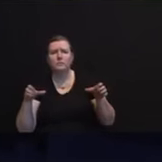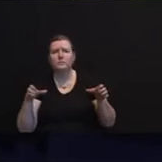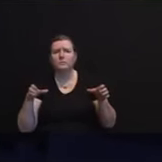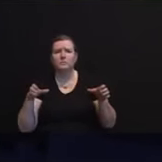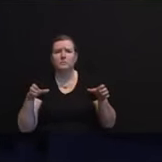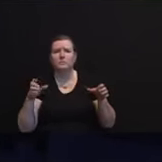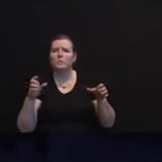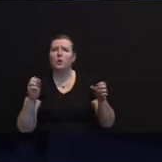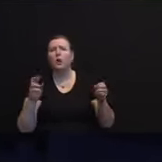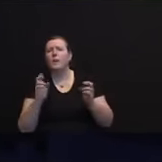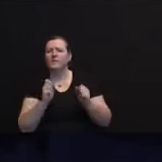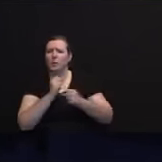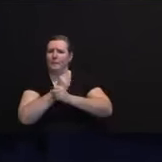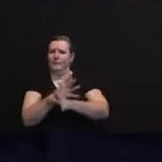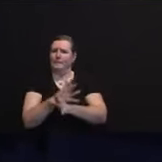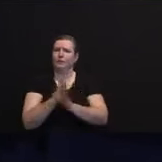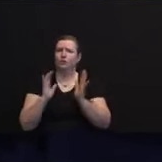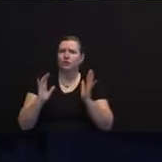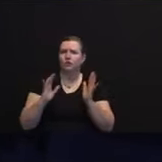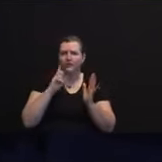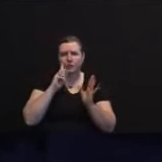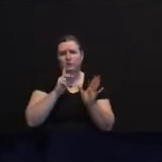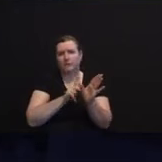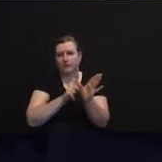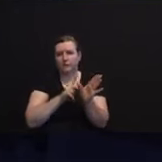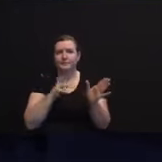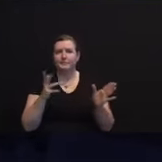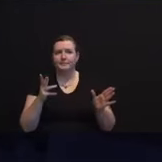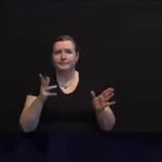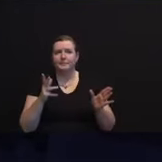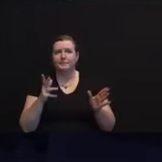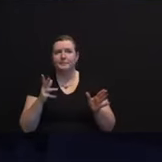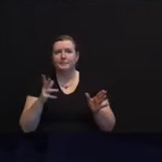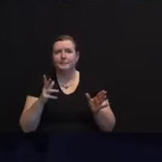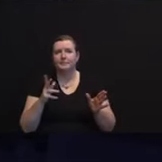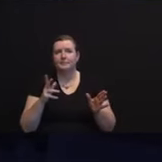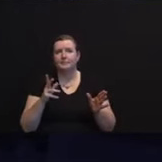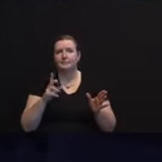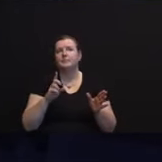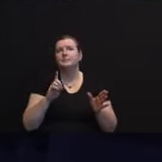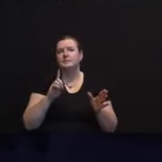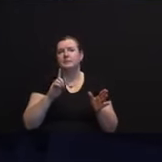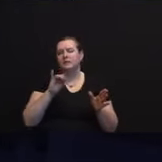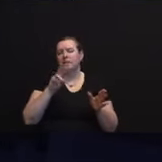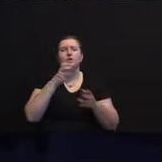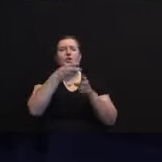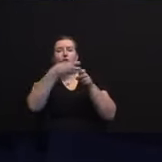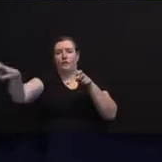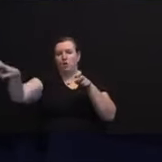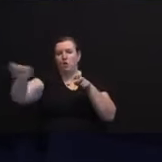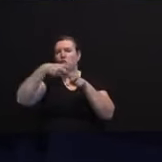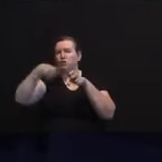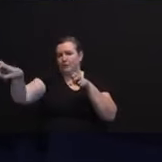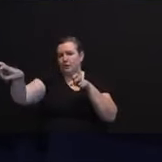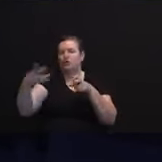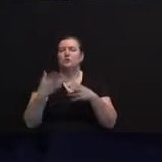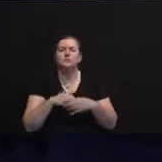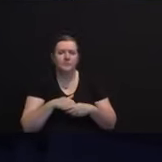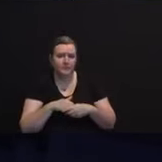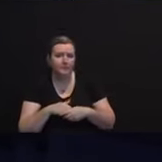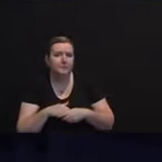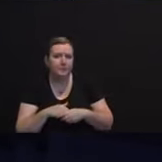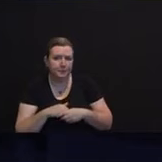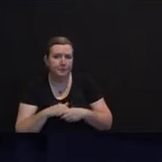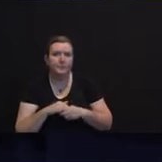divert. General increase overall in volume, certainly exacerbated